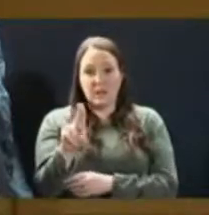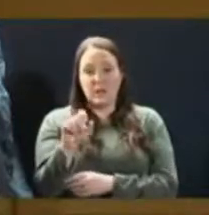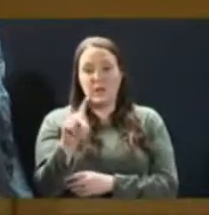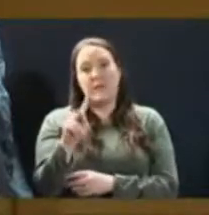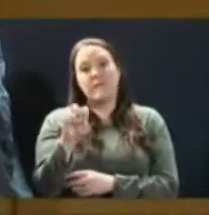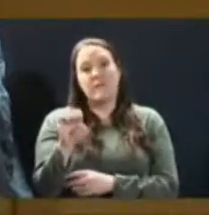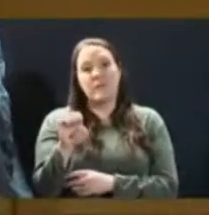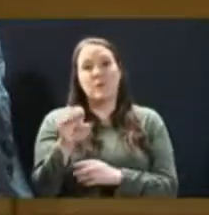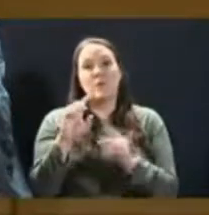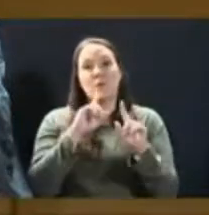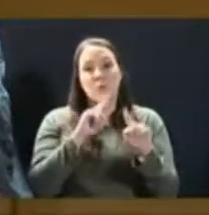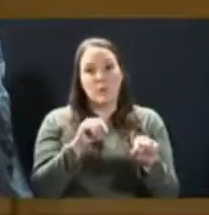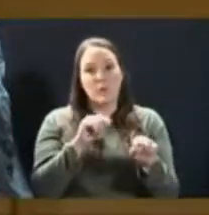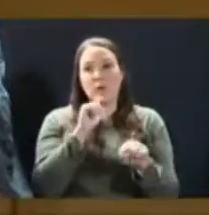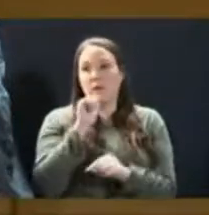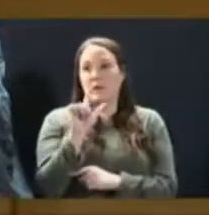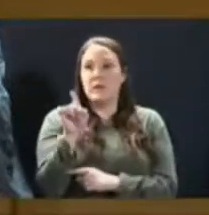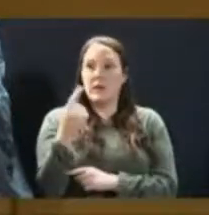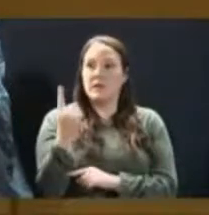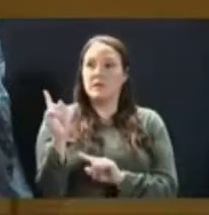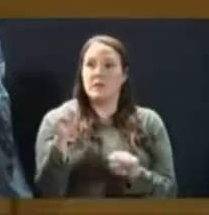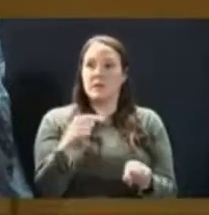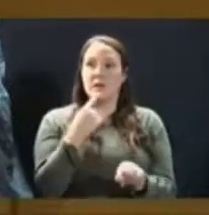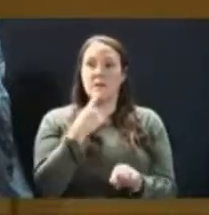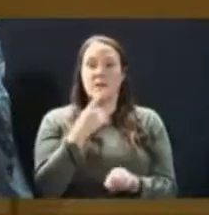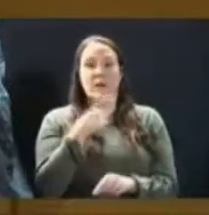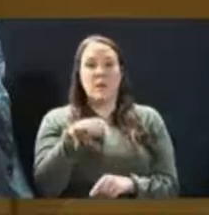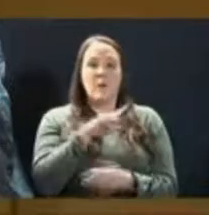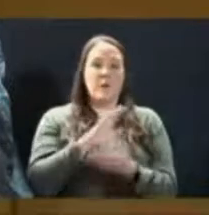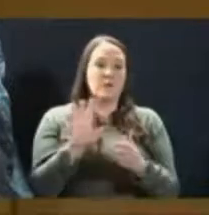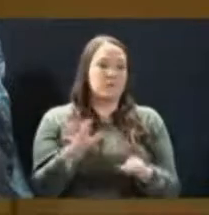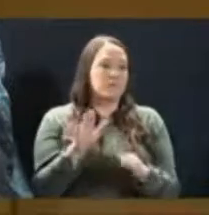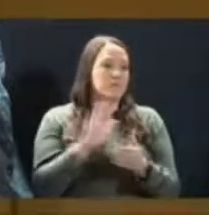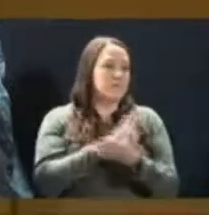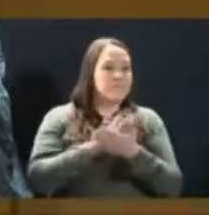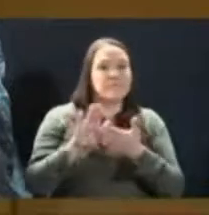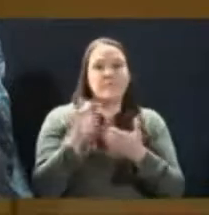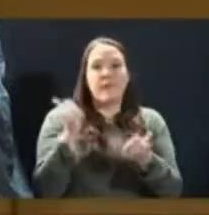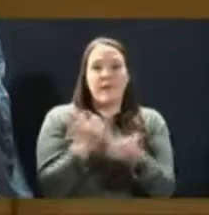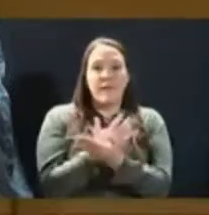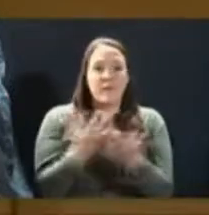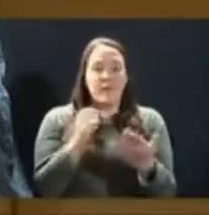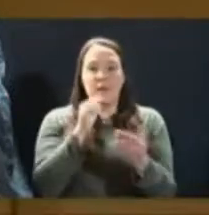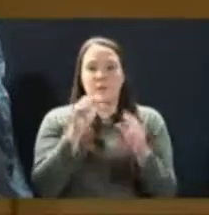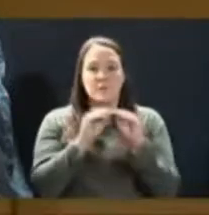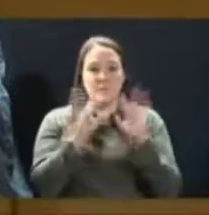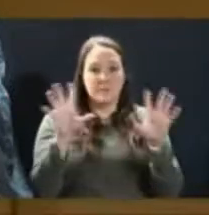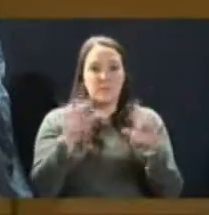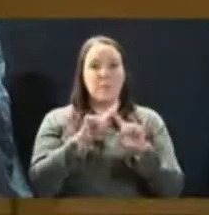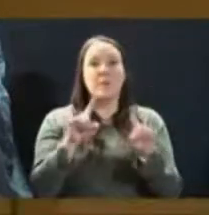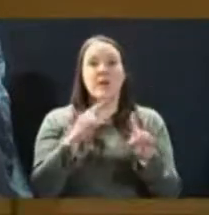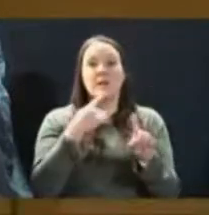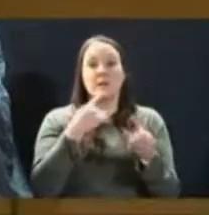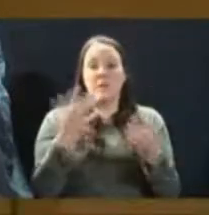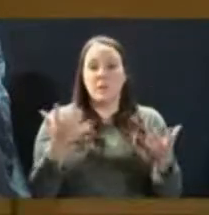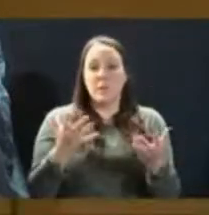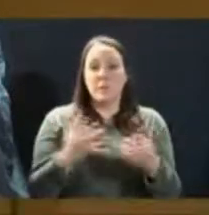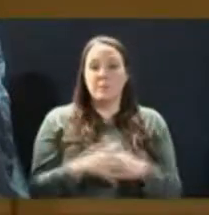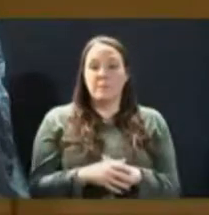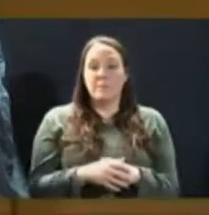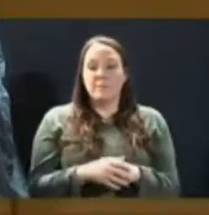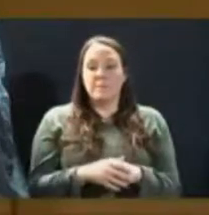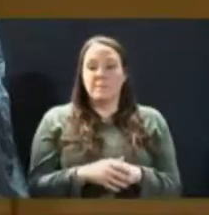wasn't just an order that just came in and says, hey, we're just wiping away everything. It wasn't that clear. But what it did say was that